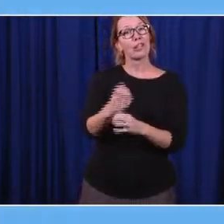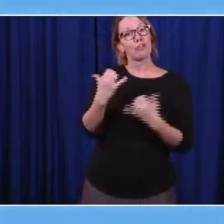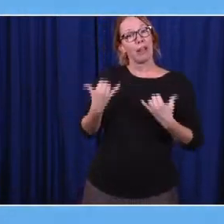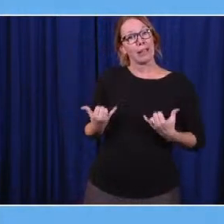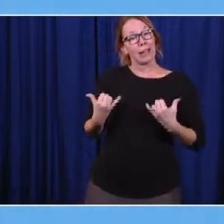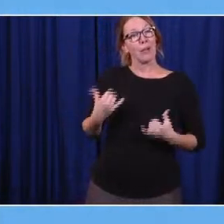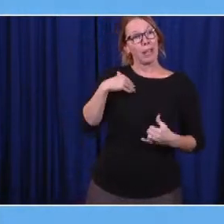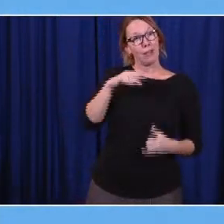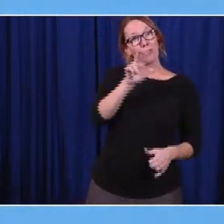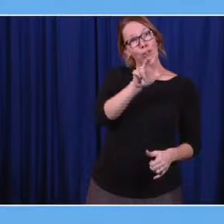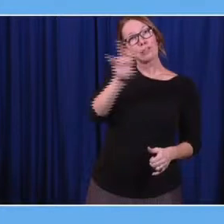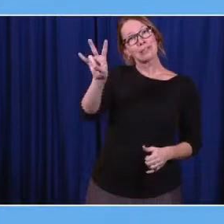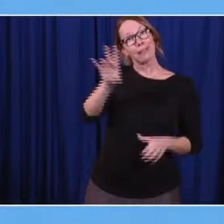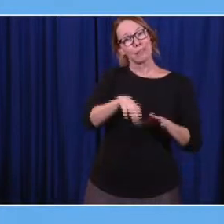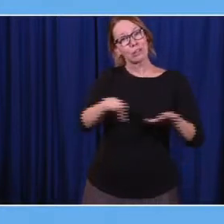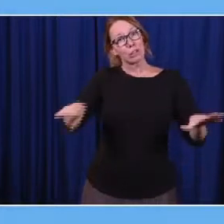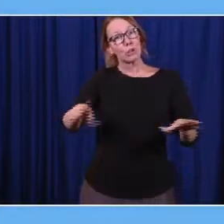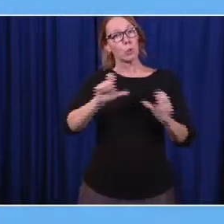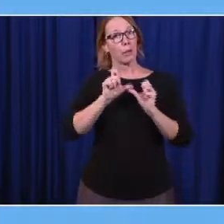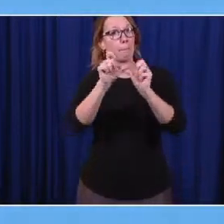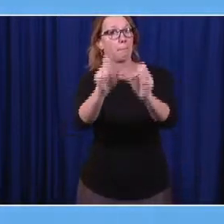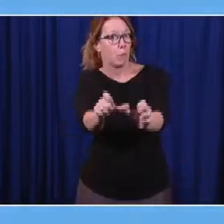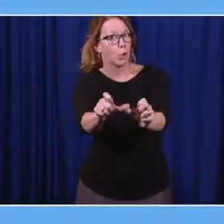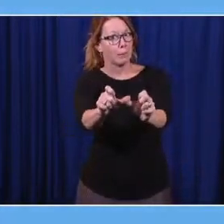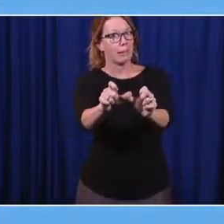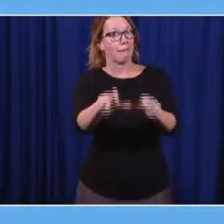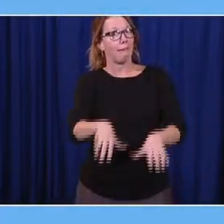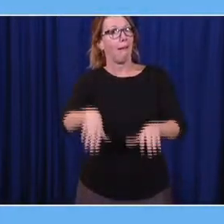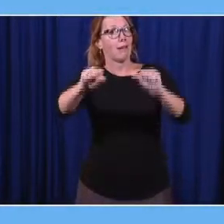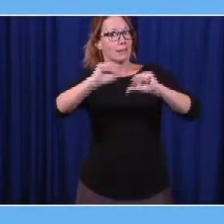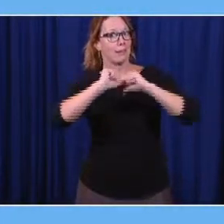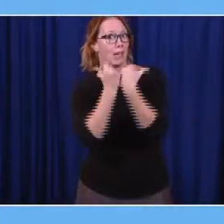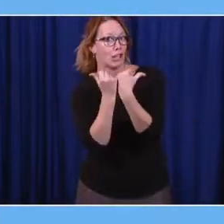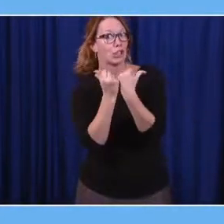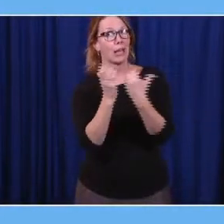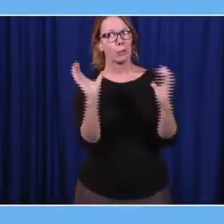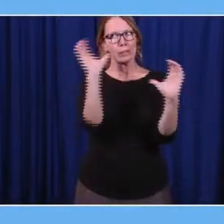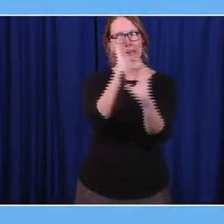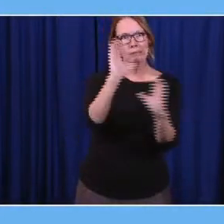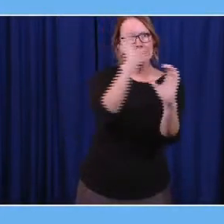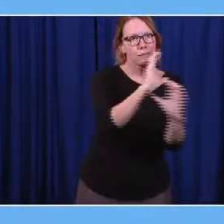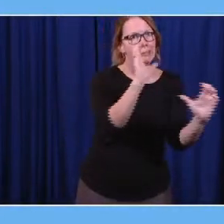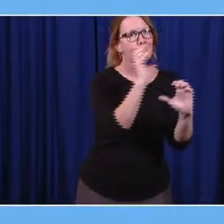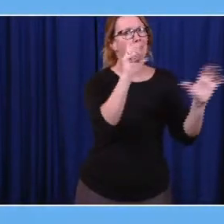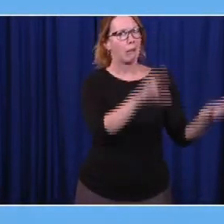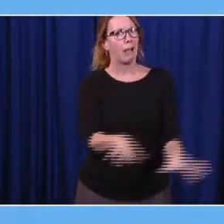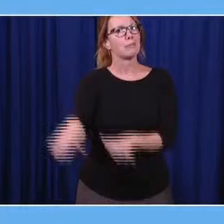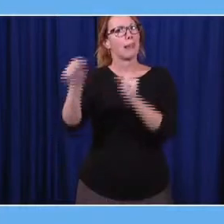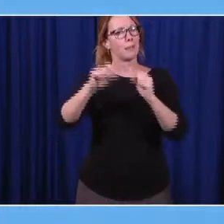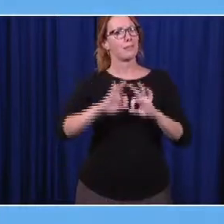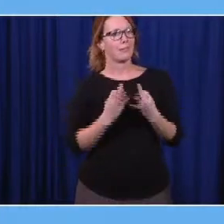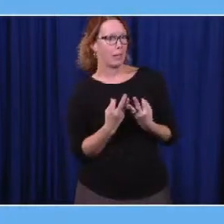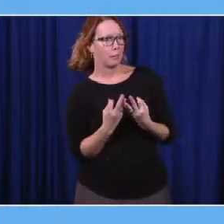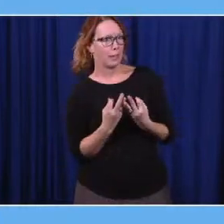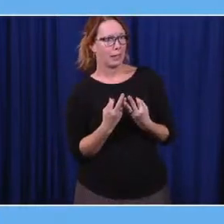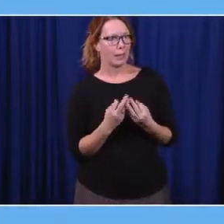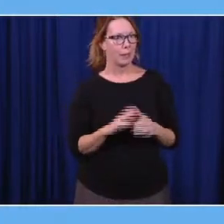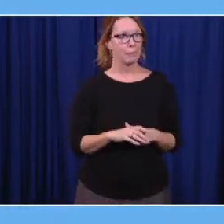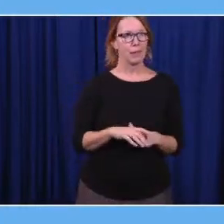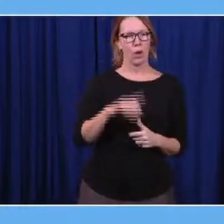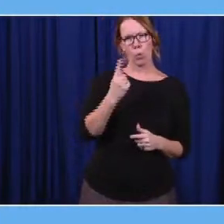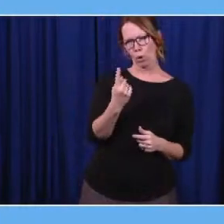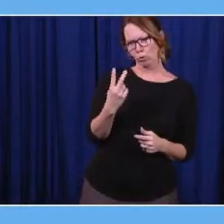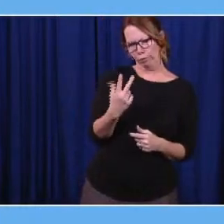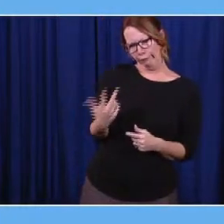children that are in the permanent custody of the agency that we are searching for family, for an adoptive home for them. Is recording come 1, 2, 3, or